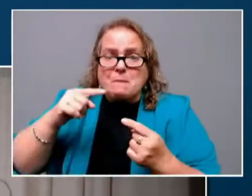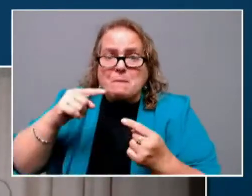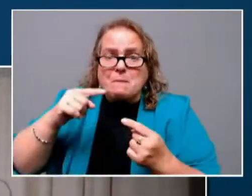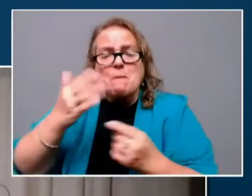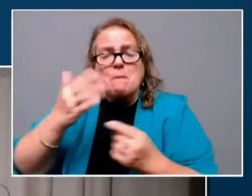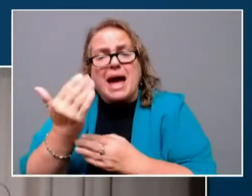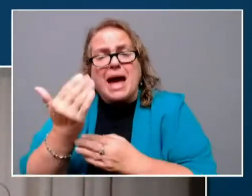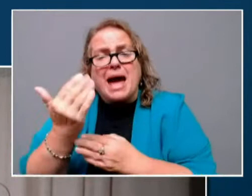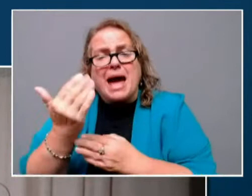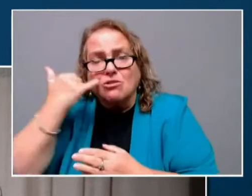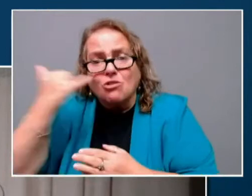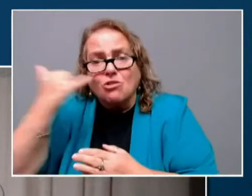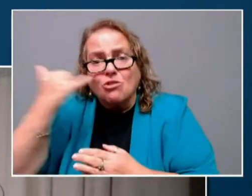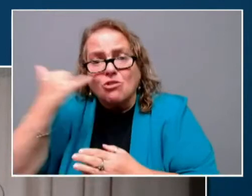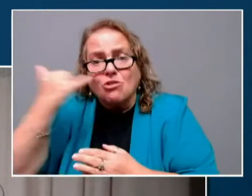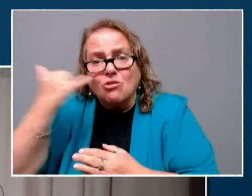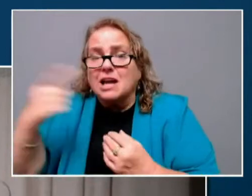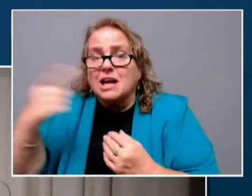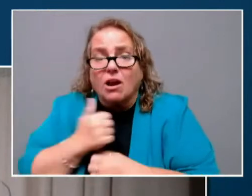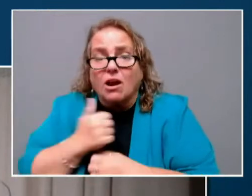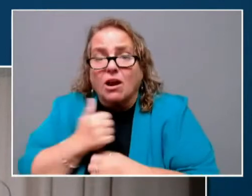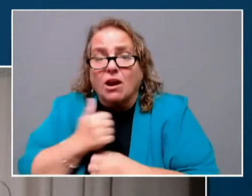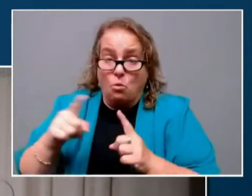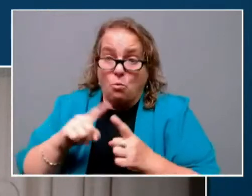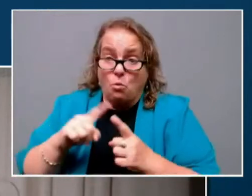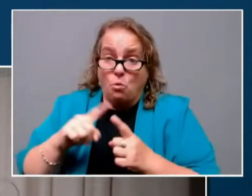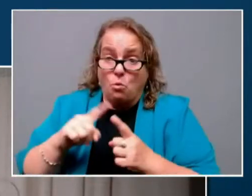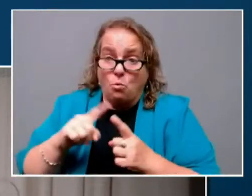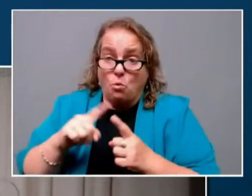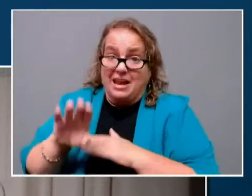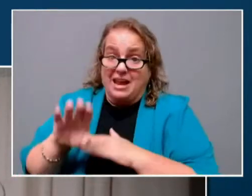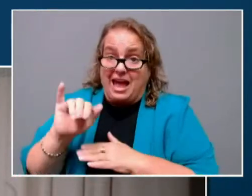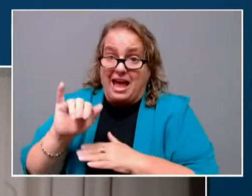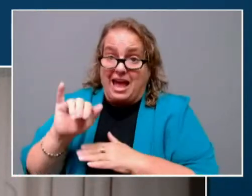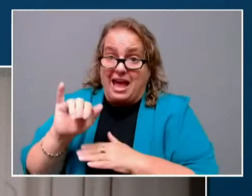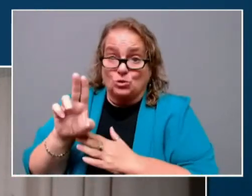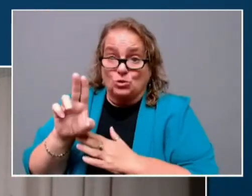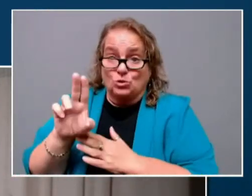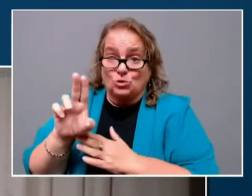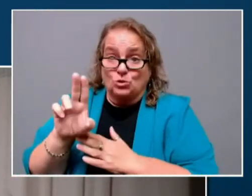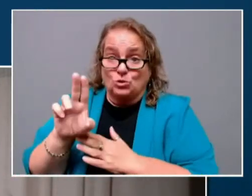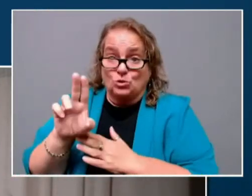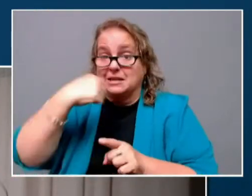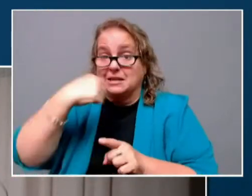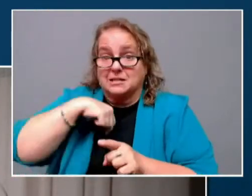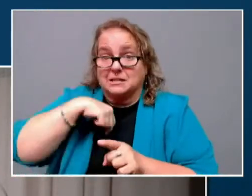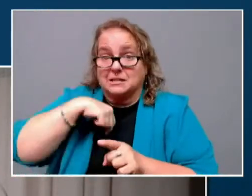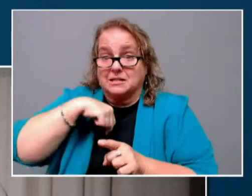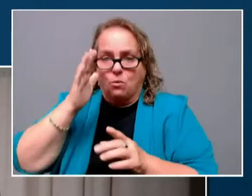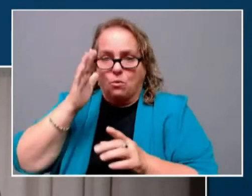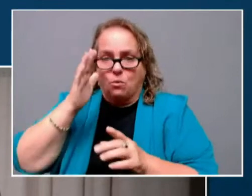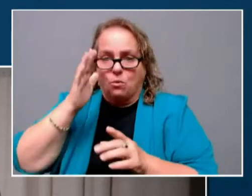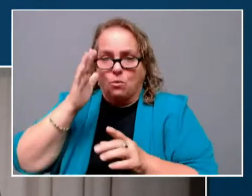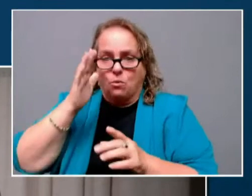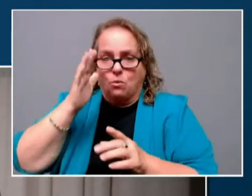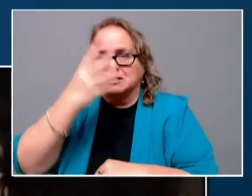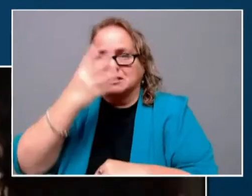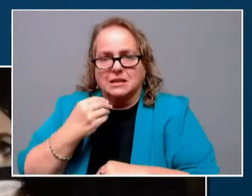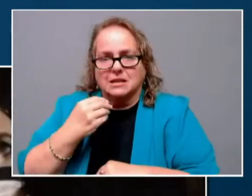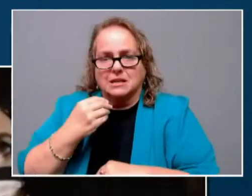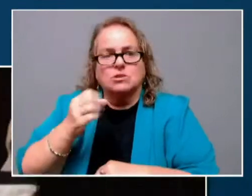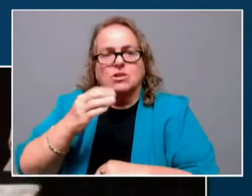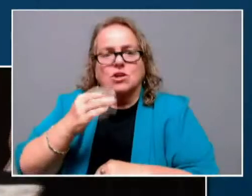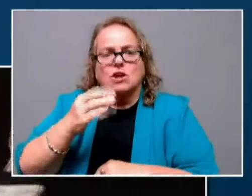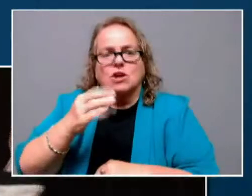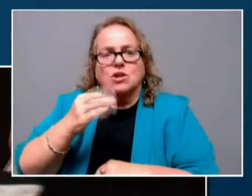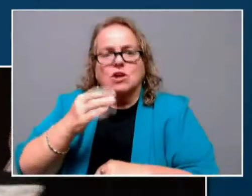Once they make it to the ICU to get intubated, they're sedated. So whatever they got to say before that. Last week,